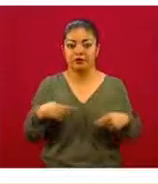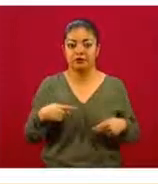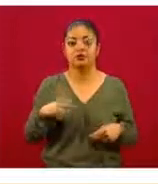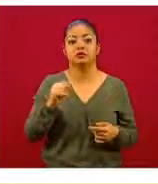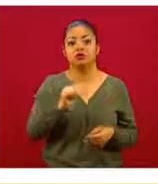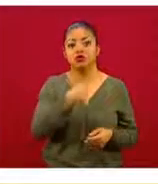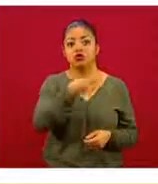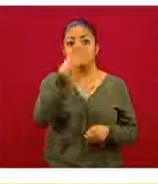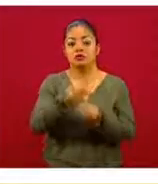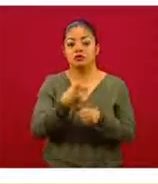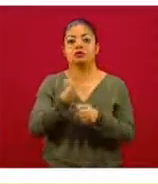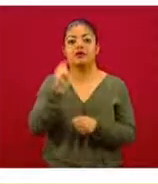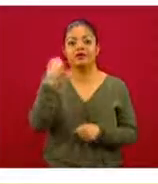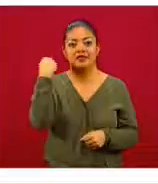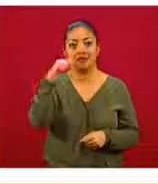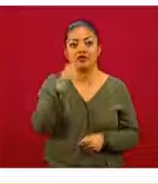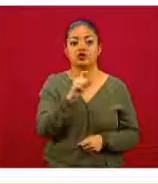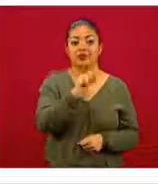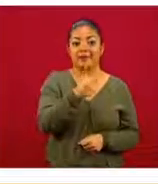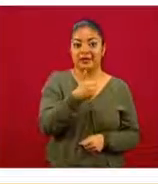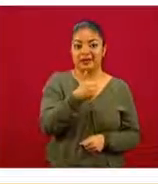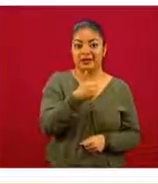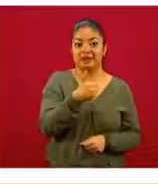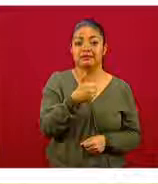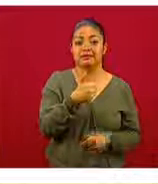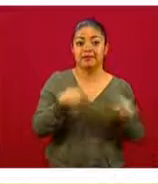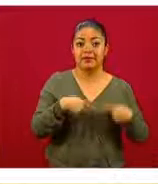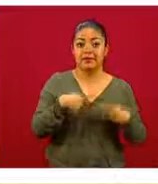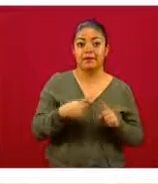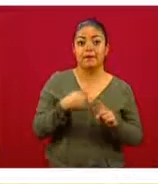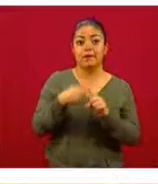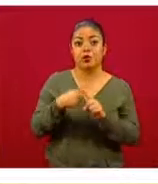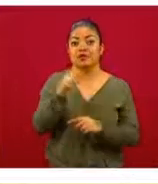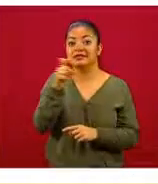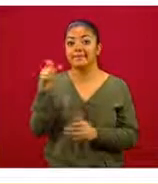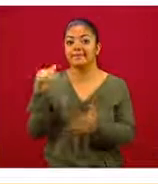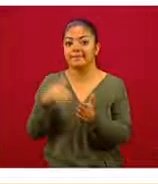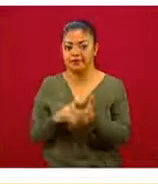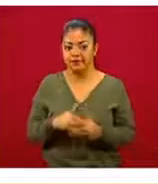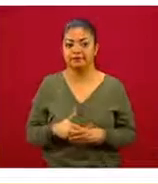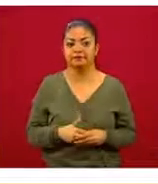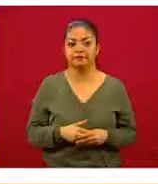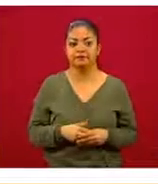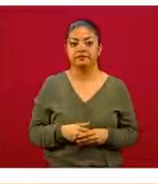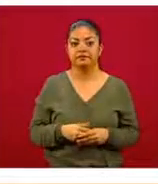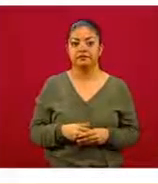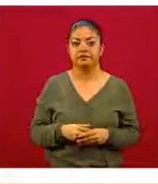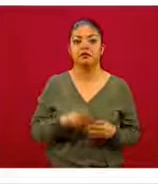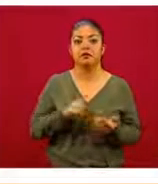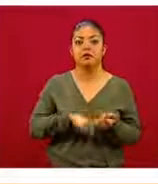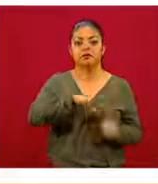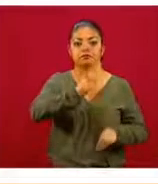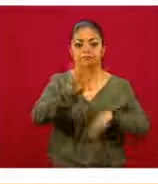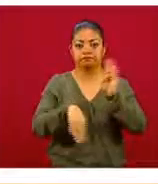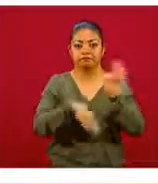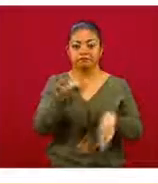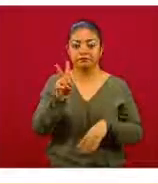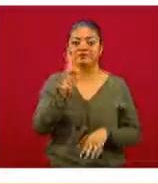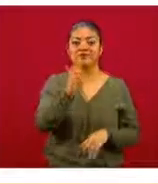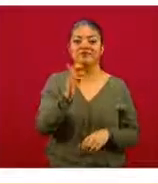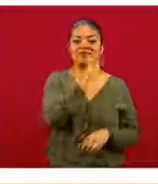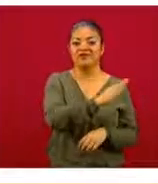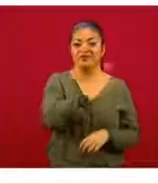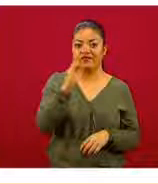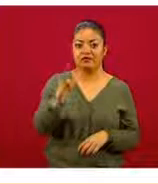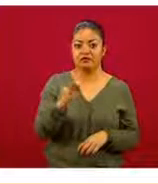people for every 100,000 inhabitants in City of Mexico, and then Tabasco and other states also represented.